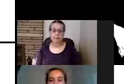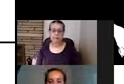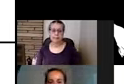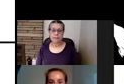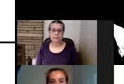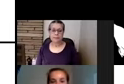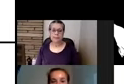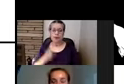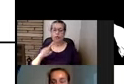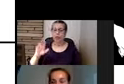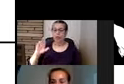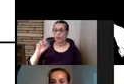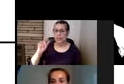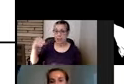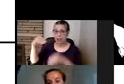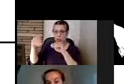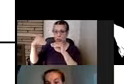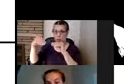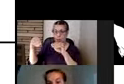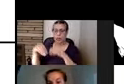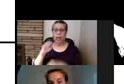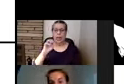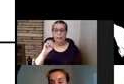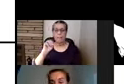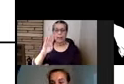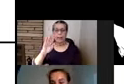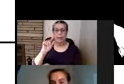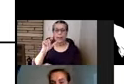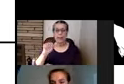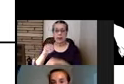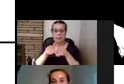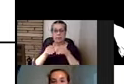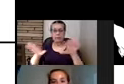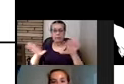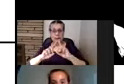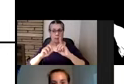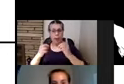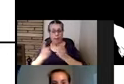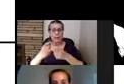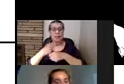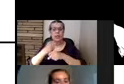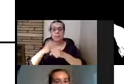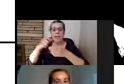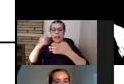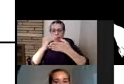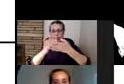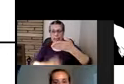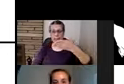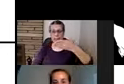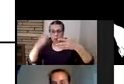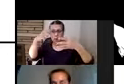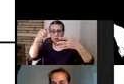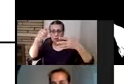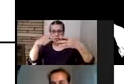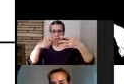For retailers, we have worked with the MBTA system-wide accessibility department to create a checklist every retailer